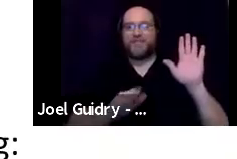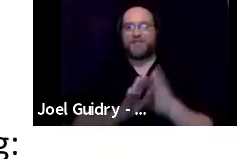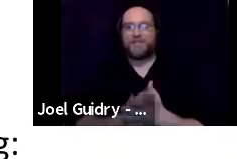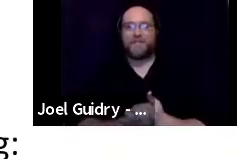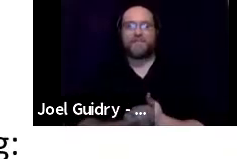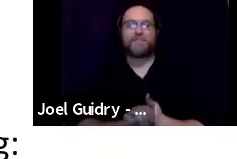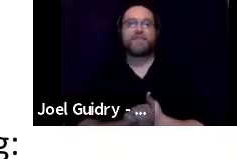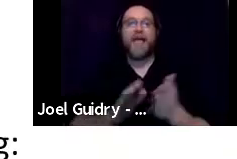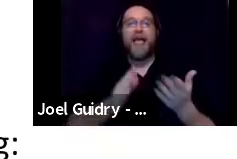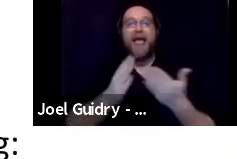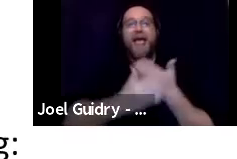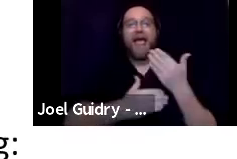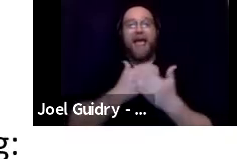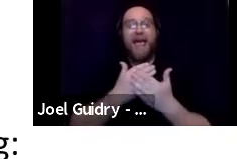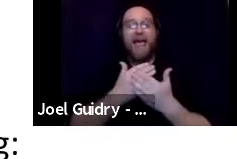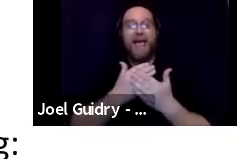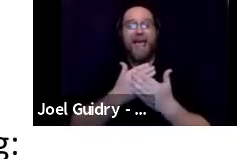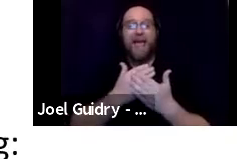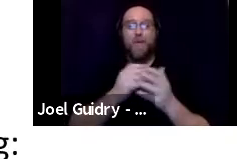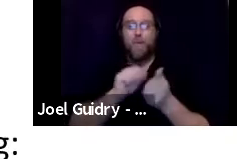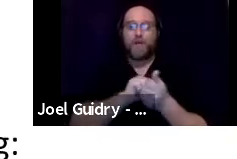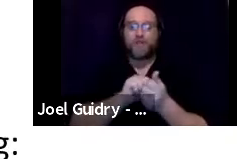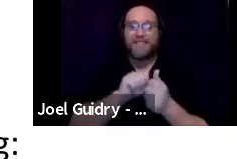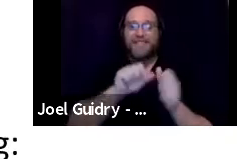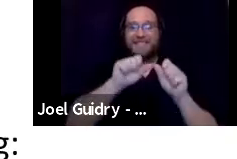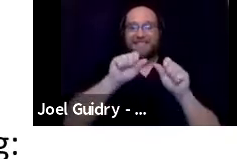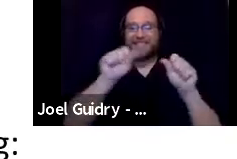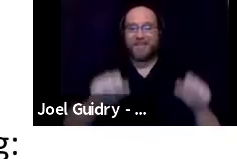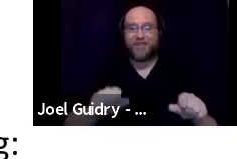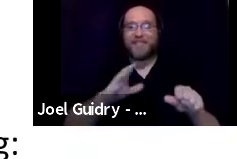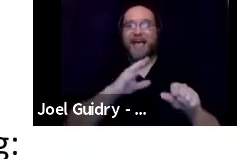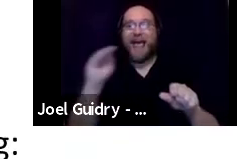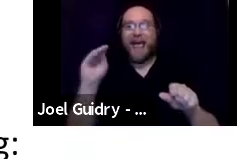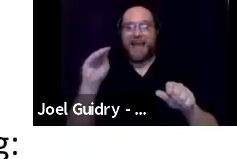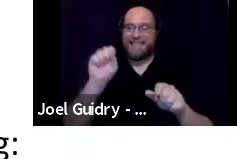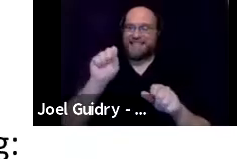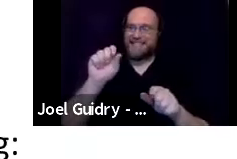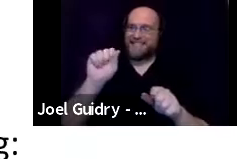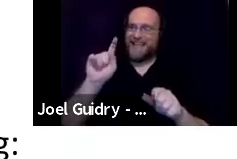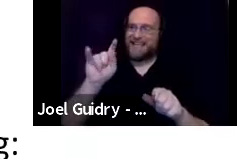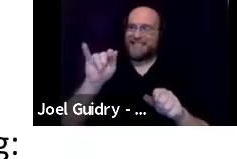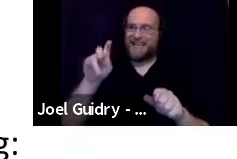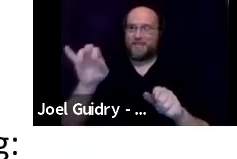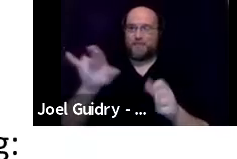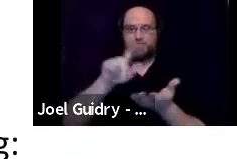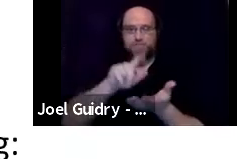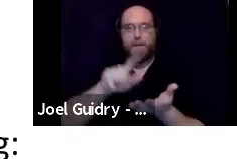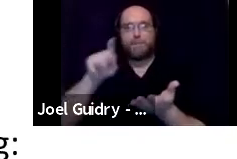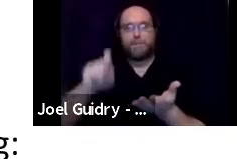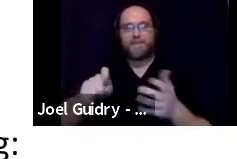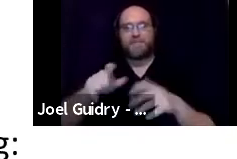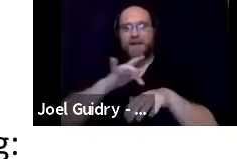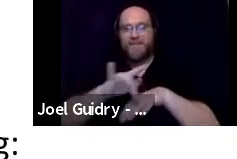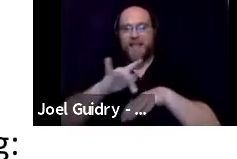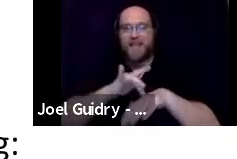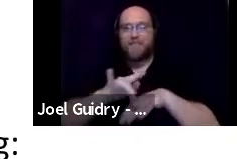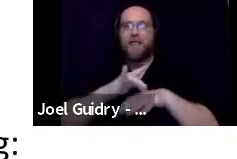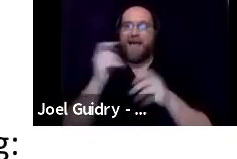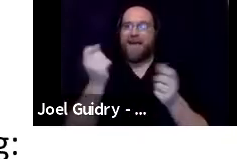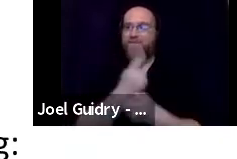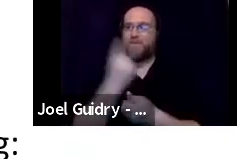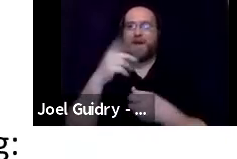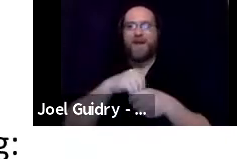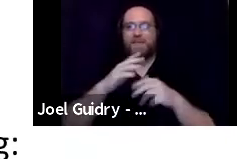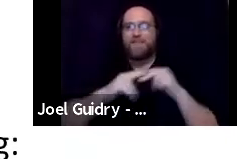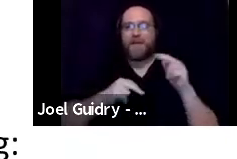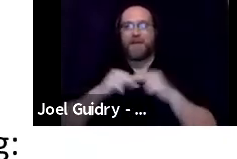in the building, and masks must be worn by all people in the building. Keeping in mind, while these